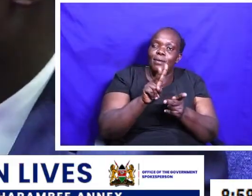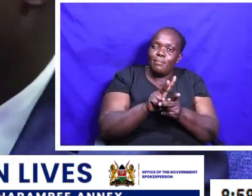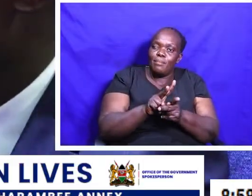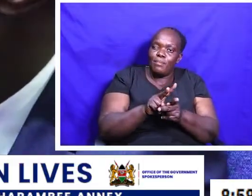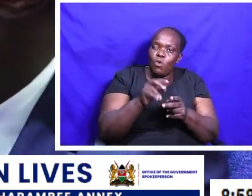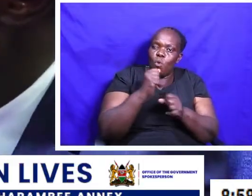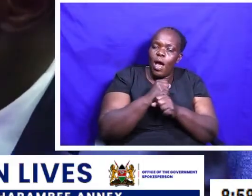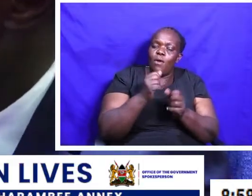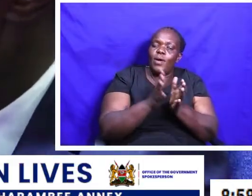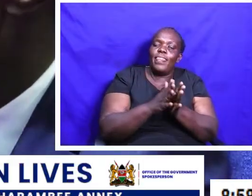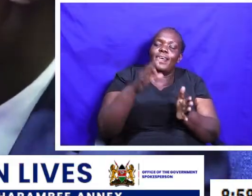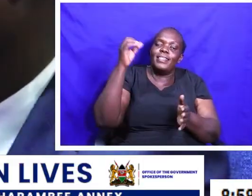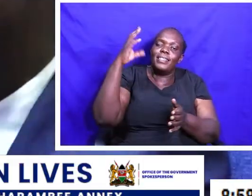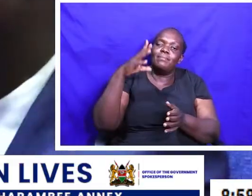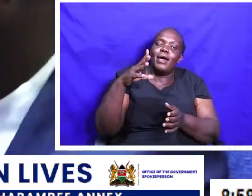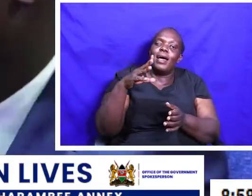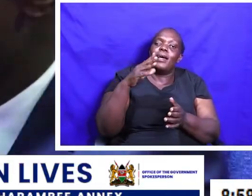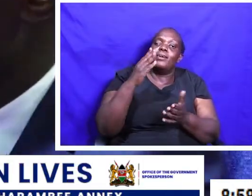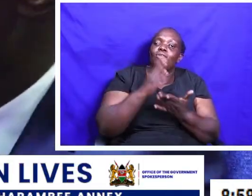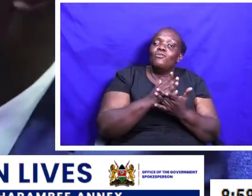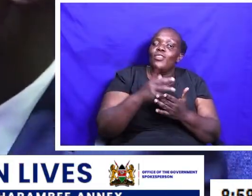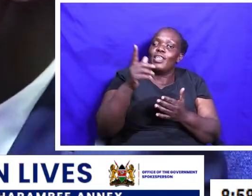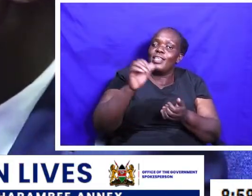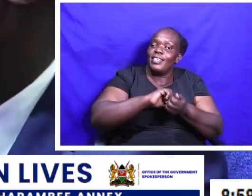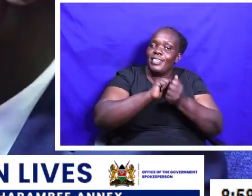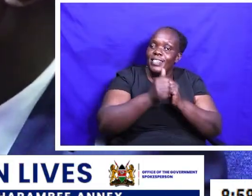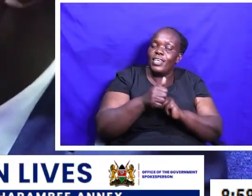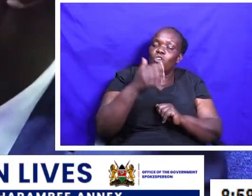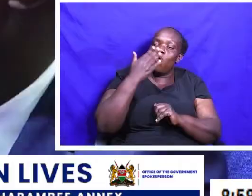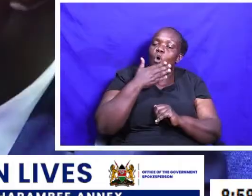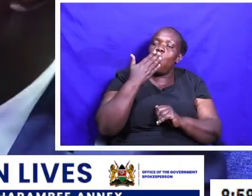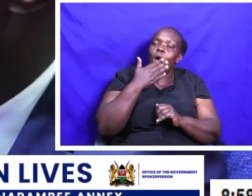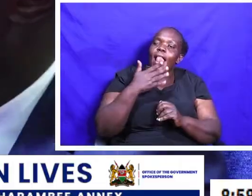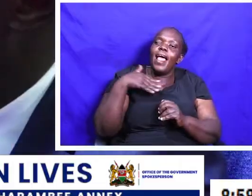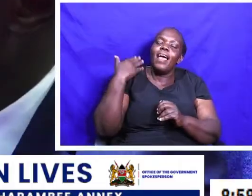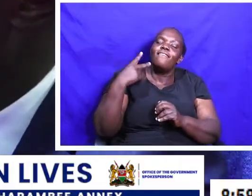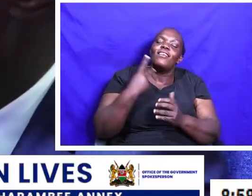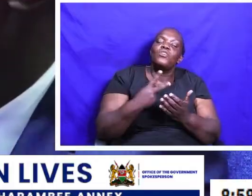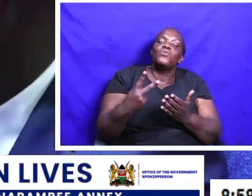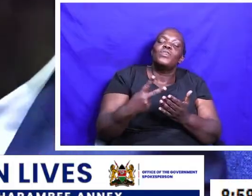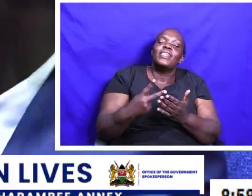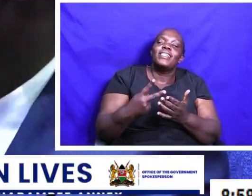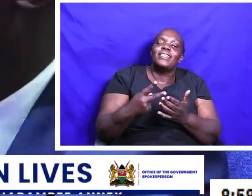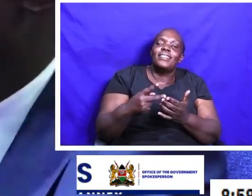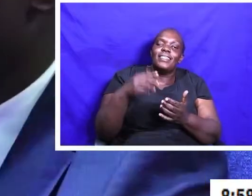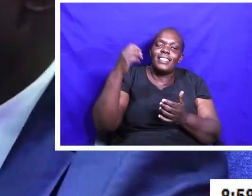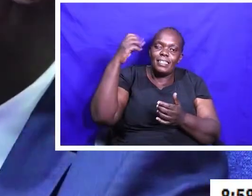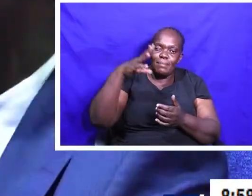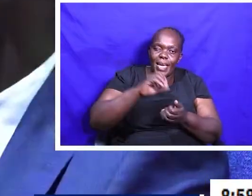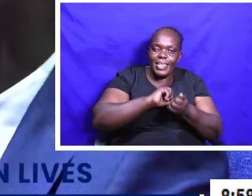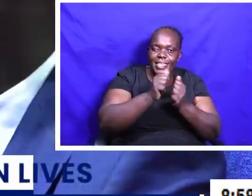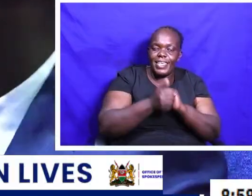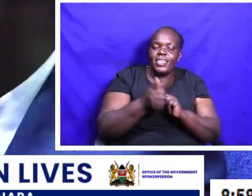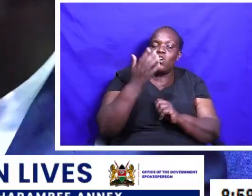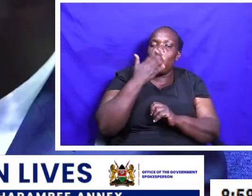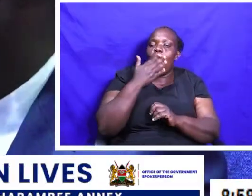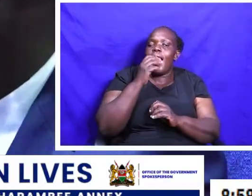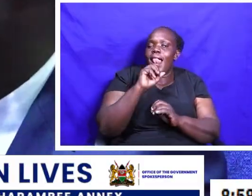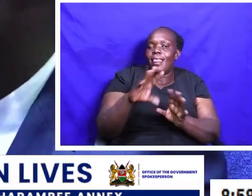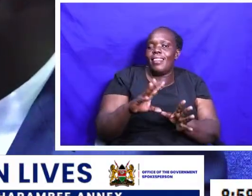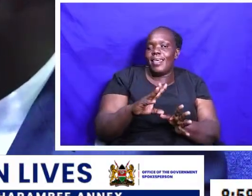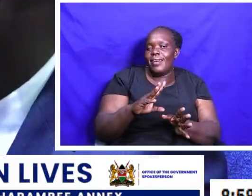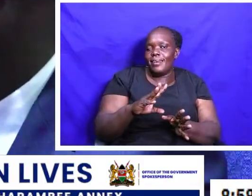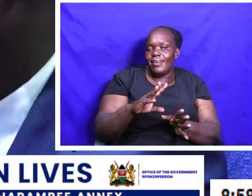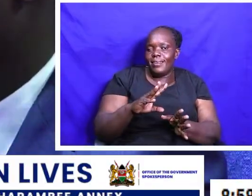yani kufanyia service. Ukiangalia hii lazima ubadilishe oil kila after wiki 2. Ya stima haubadilishi